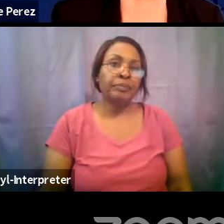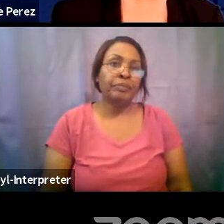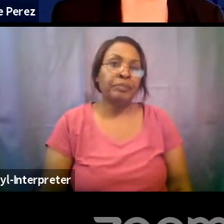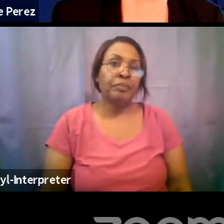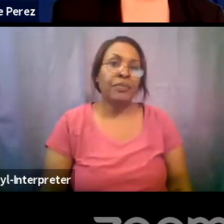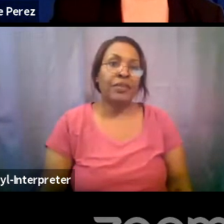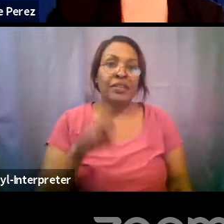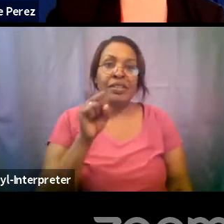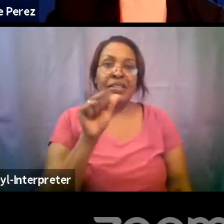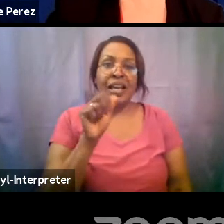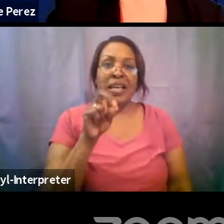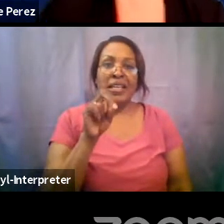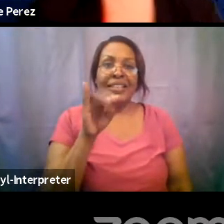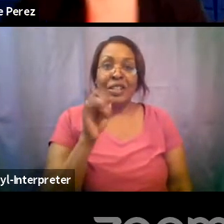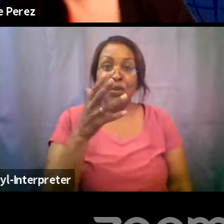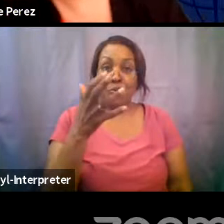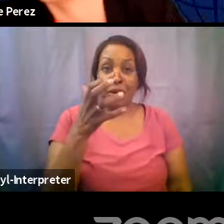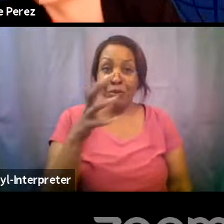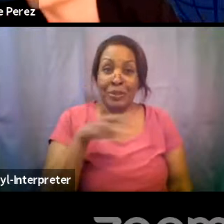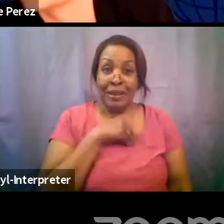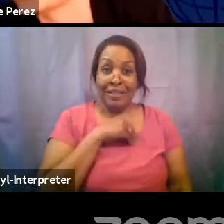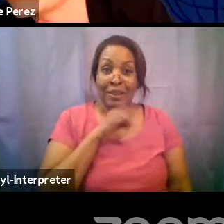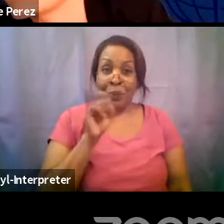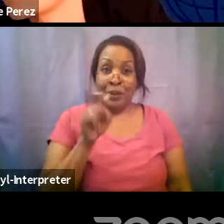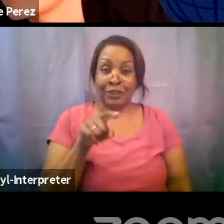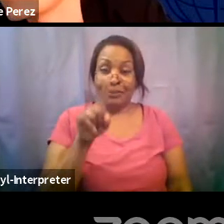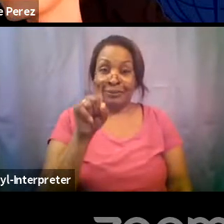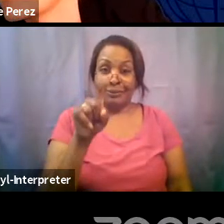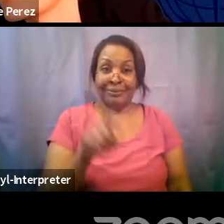Sadie, you want to try that one?